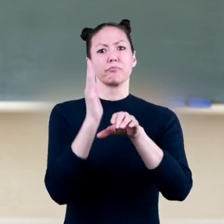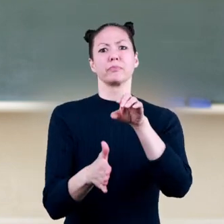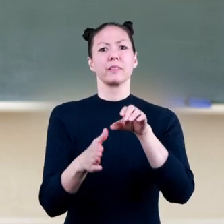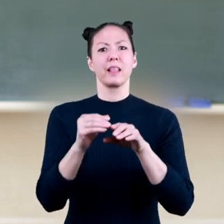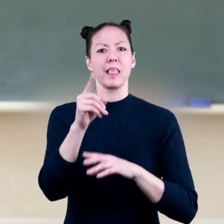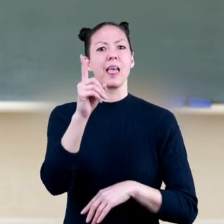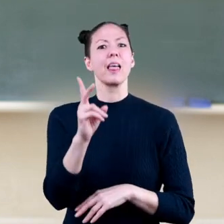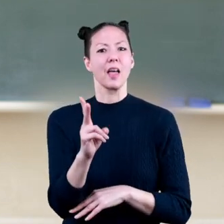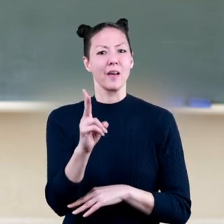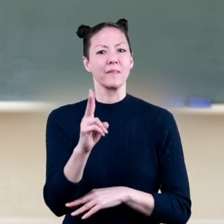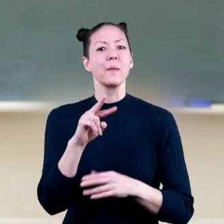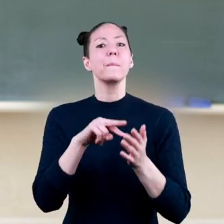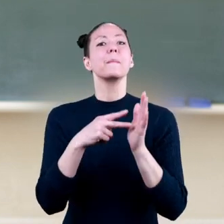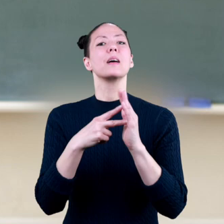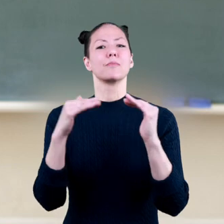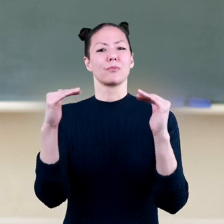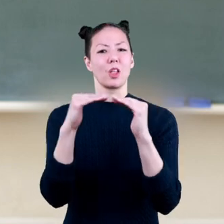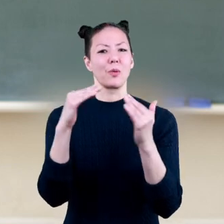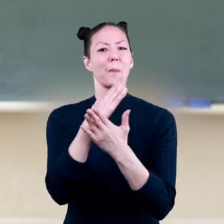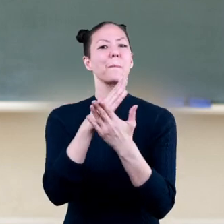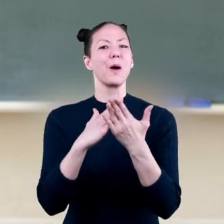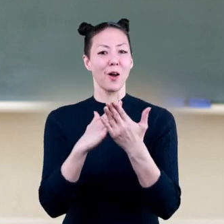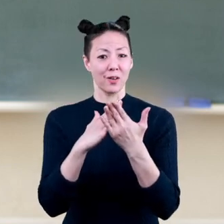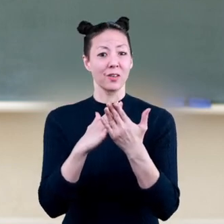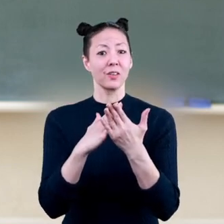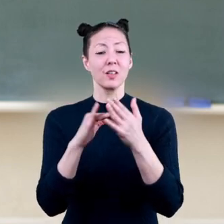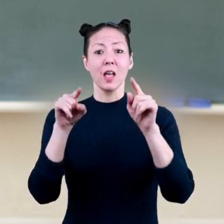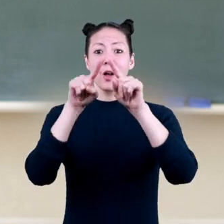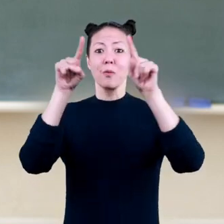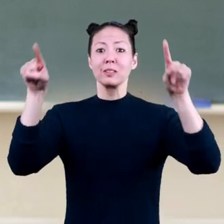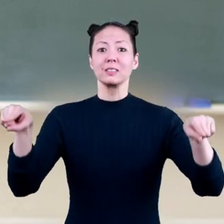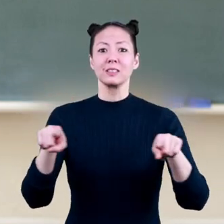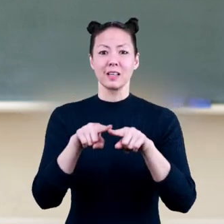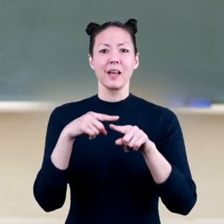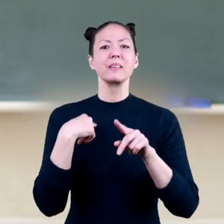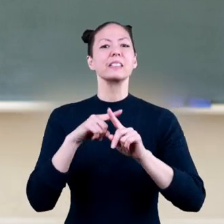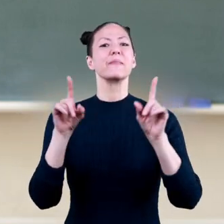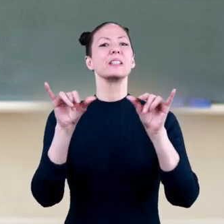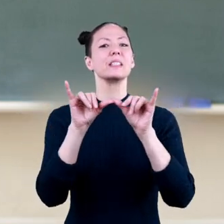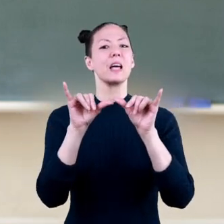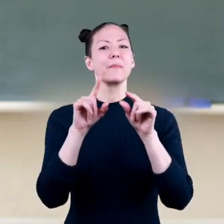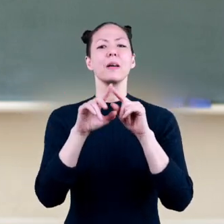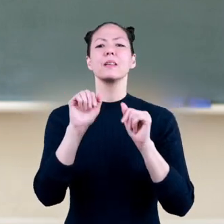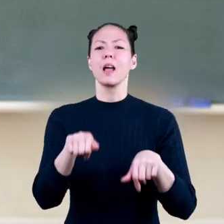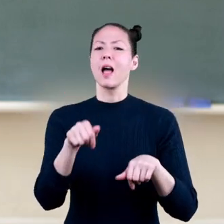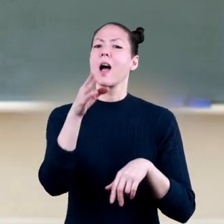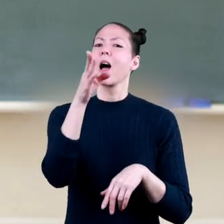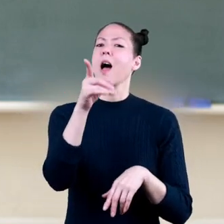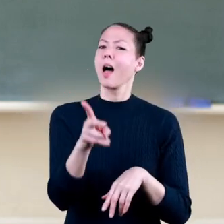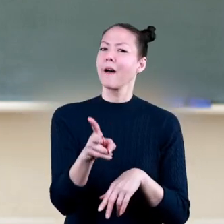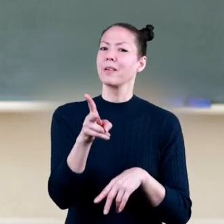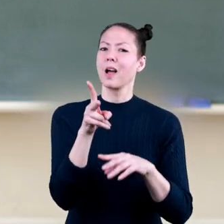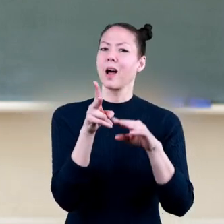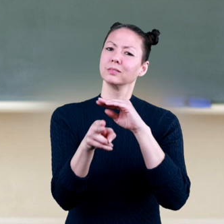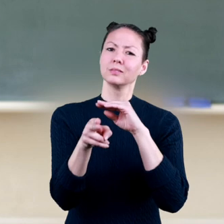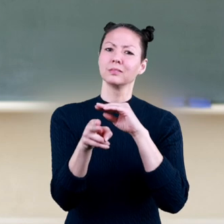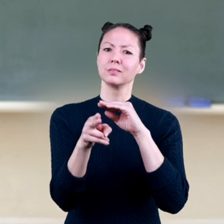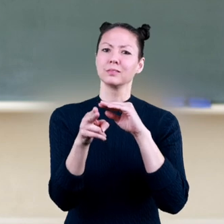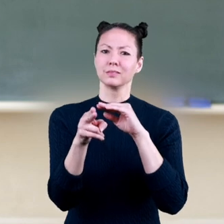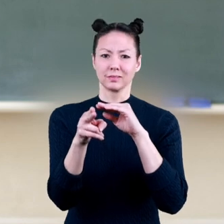be cut in half, meaning there would be two equal parts. Rectangles of different sizes can be cut into halves